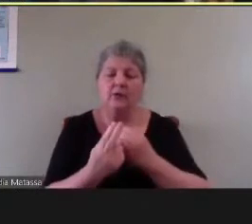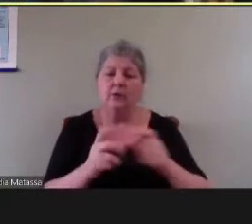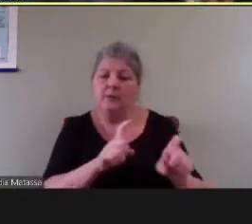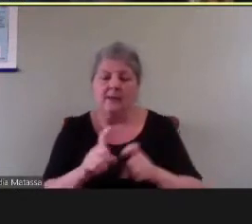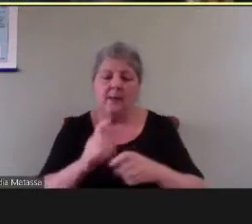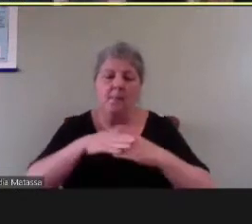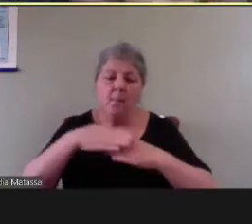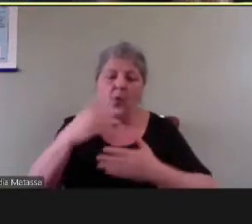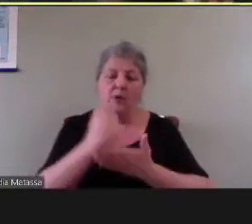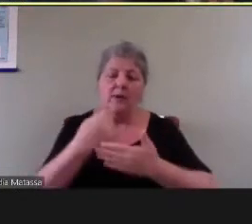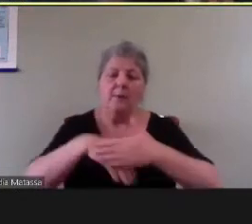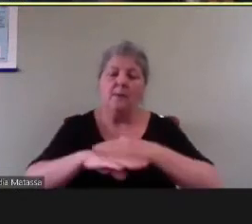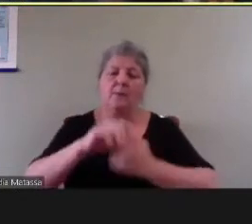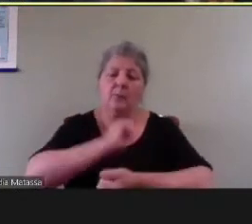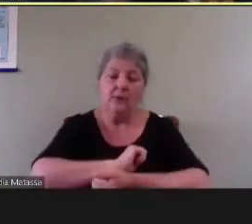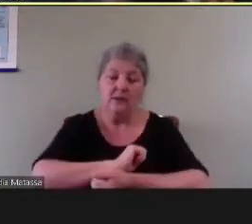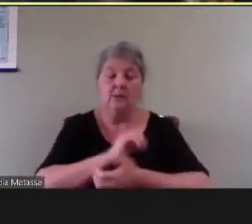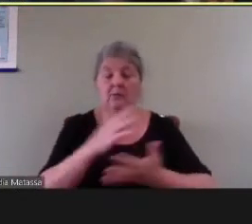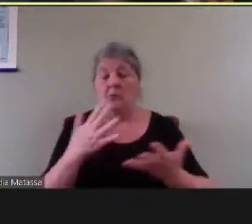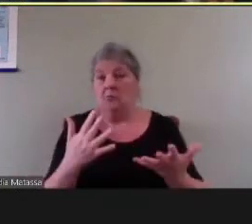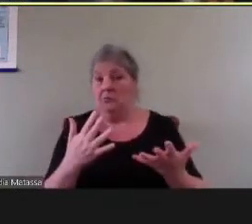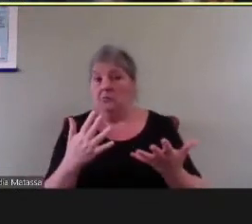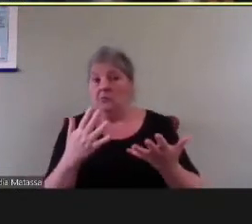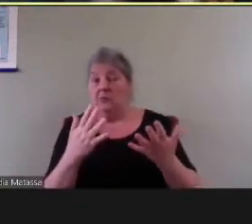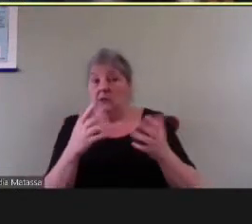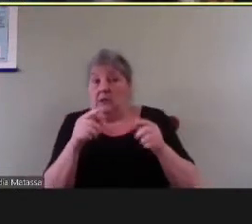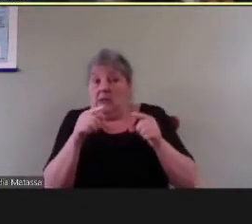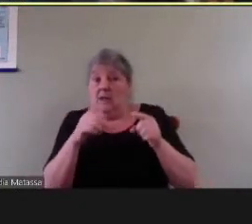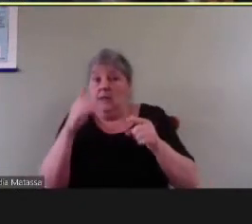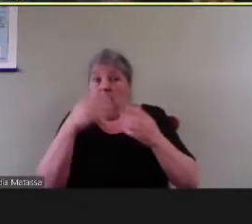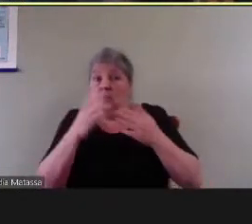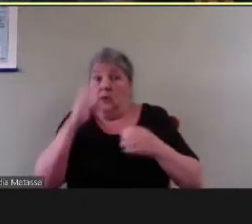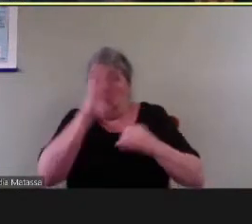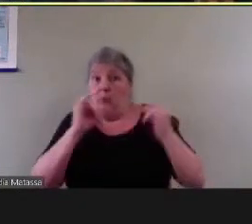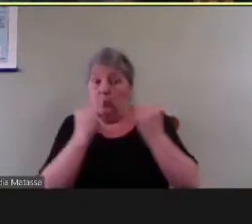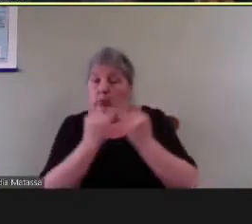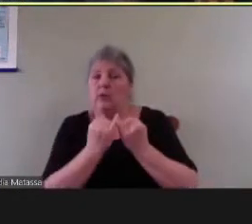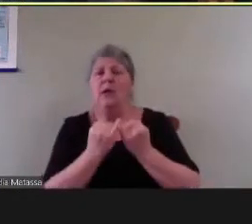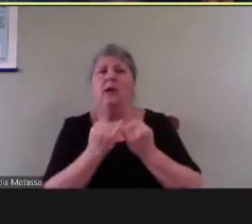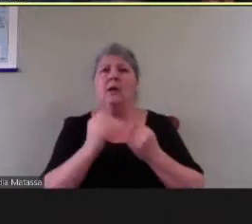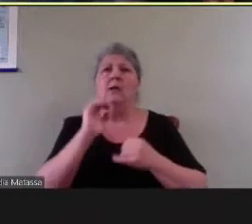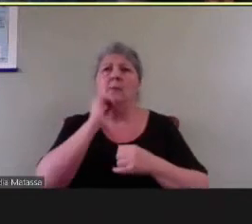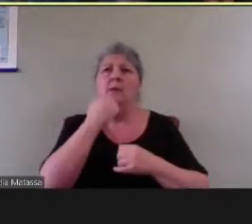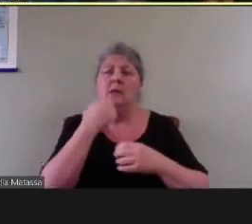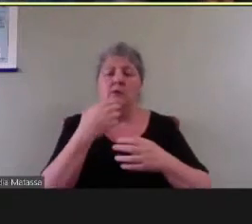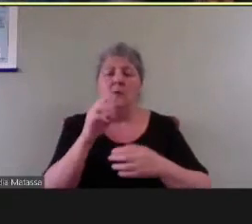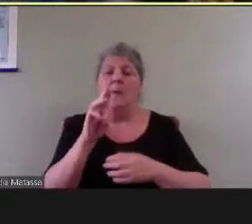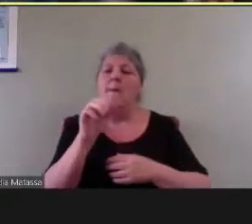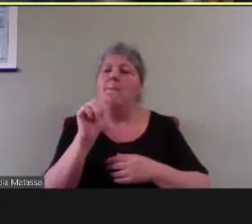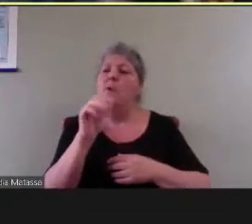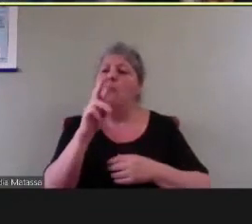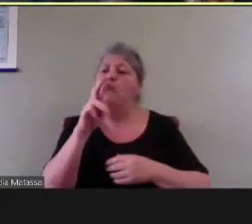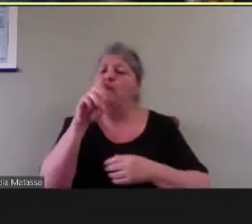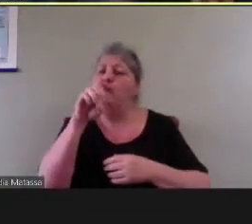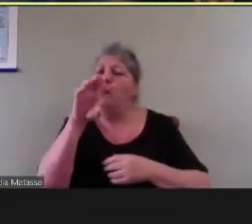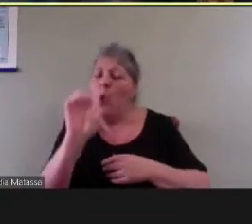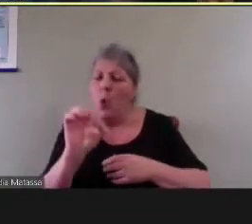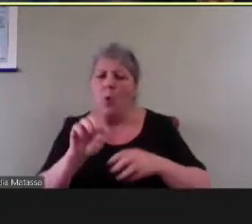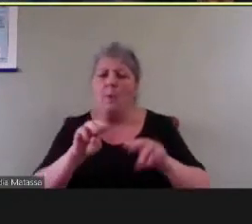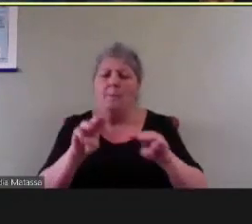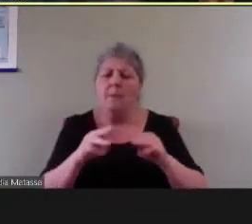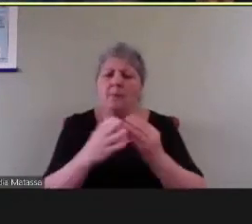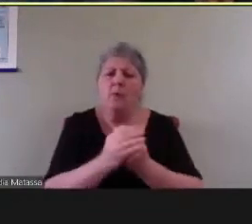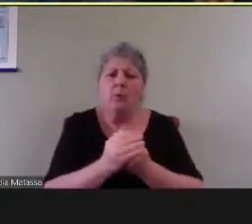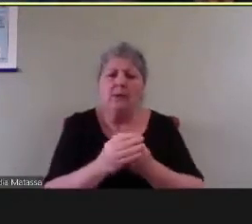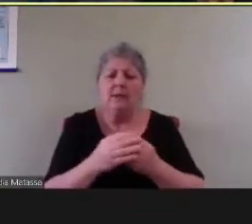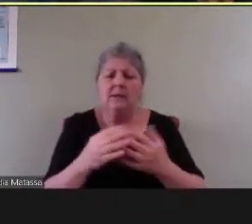prison, or at least that was anecdotally what we were hearing, partly because things like parole was an issue. People were being